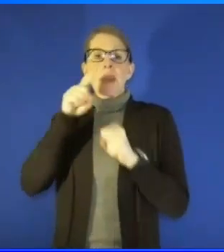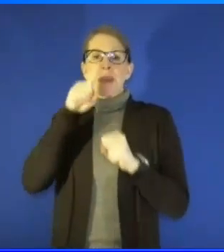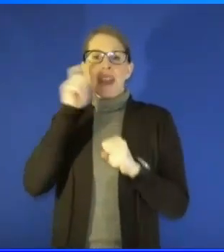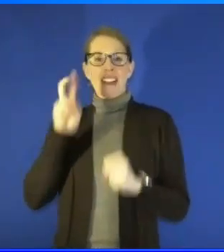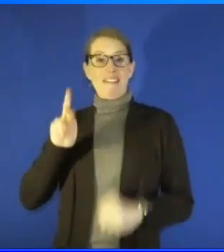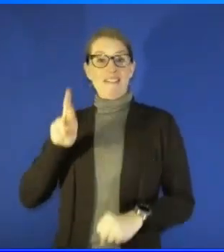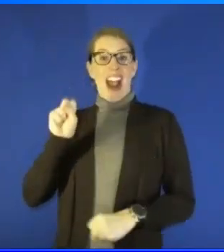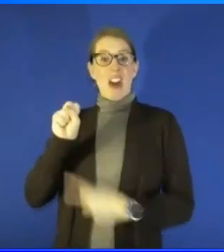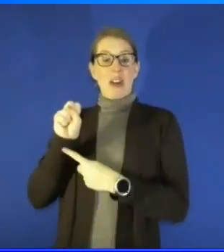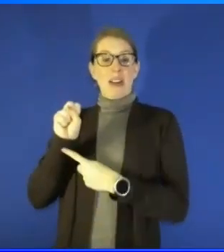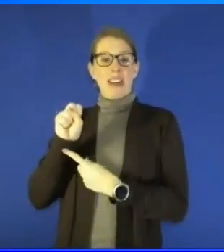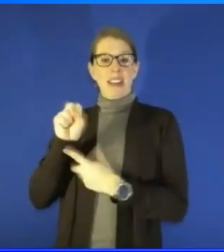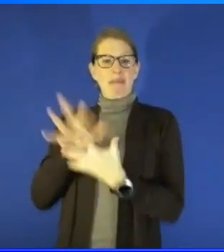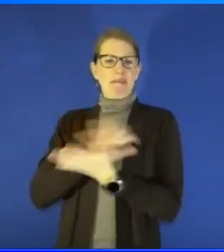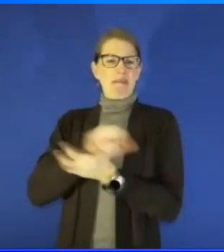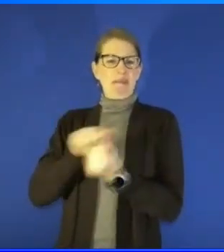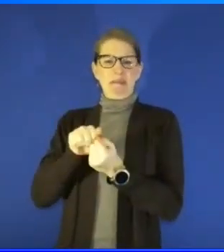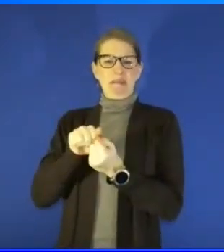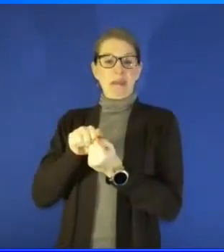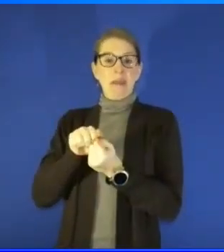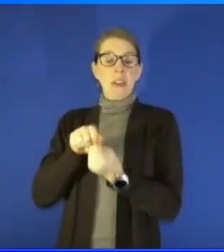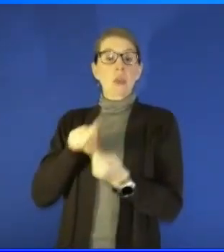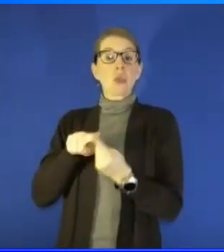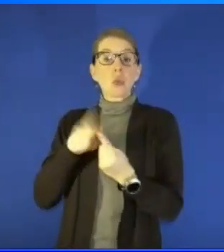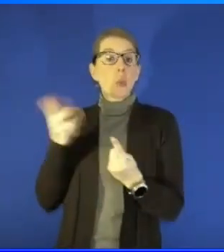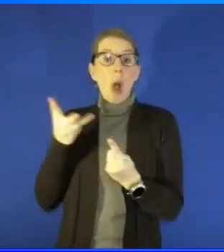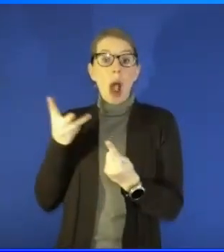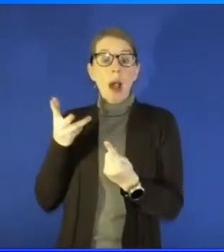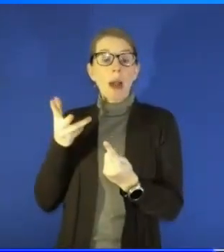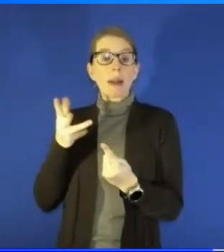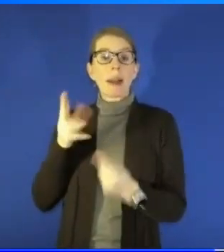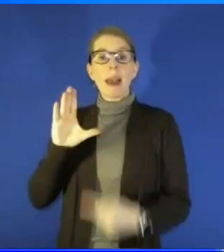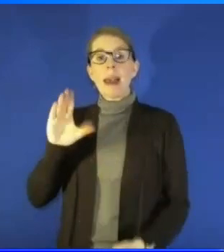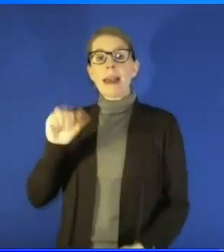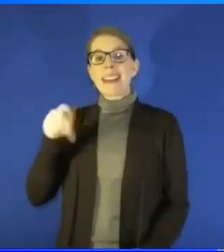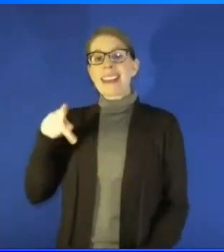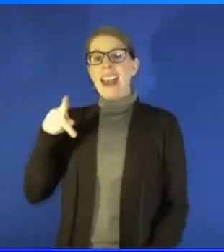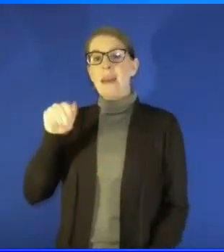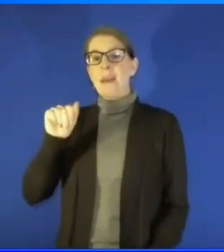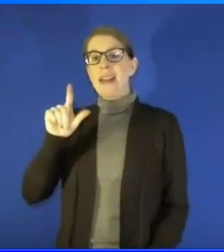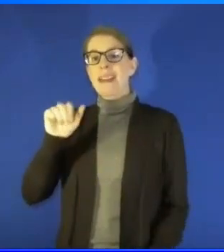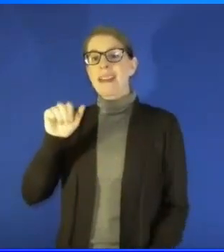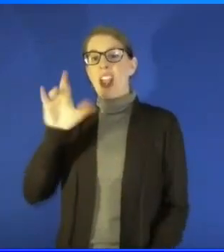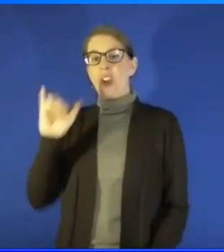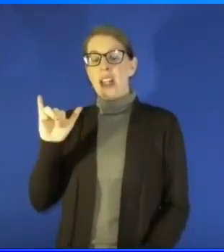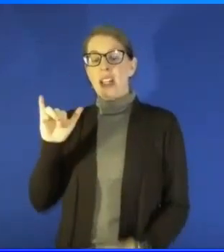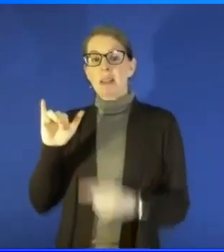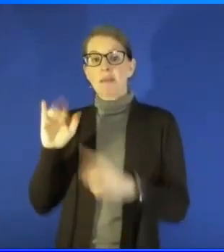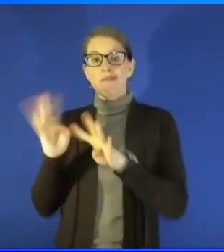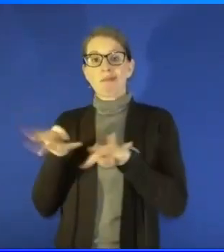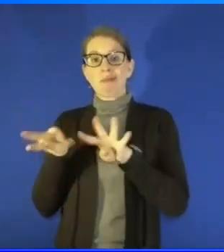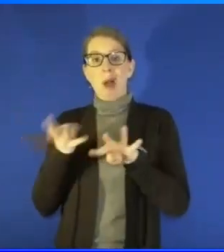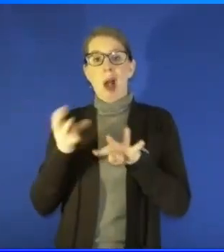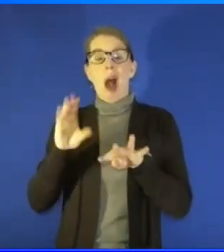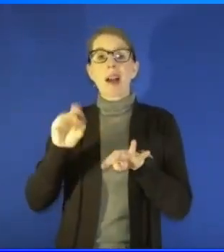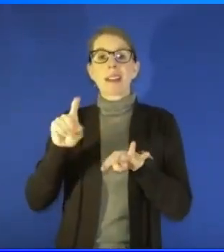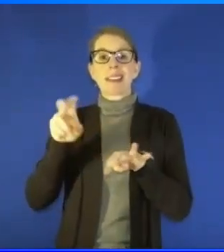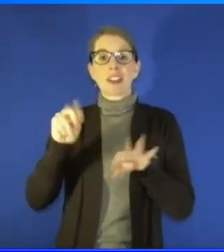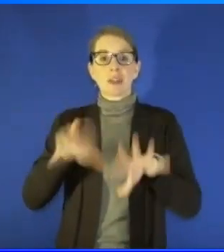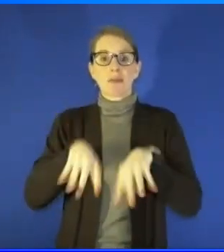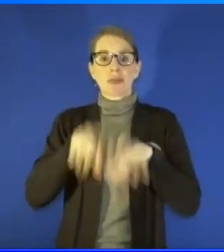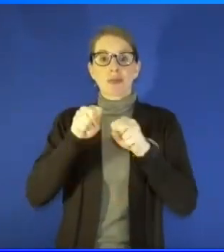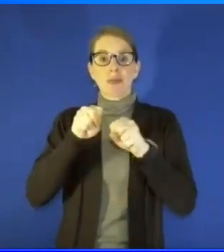done some damage to that capillary that leads to the oxygen being uptaked into your body. And